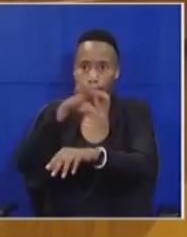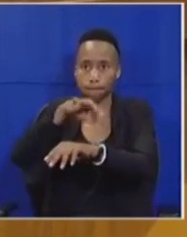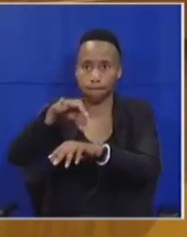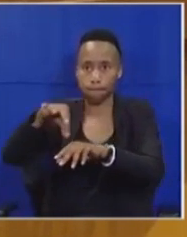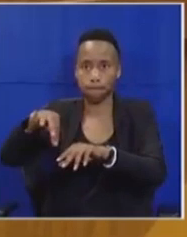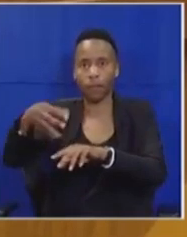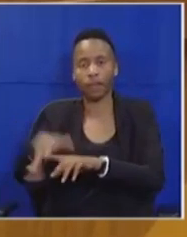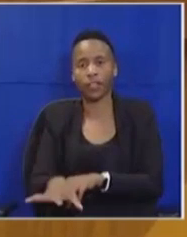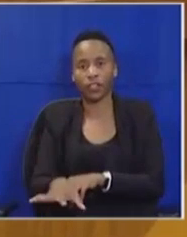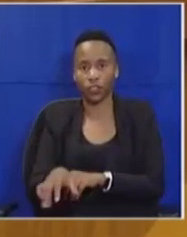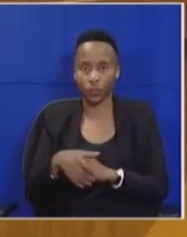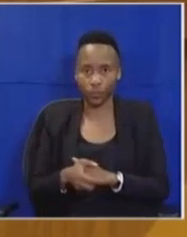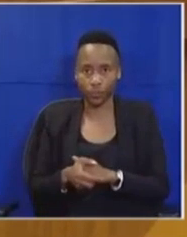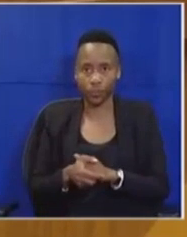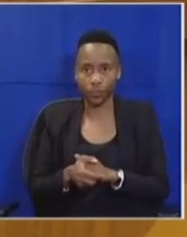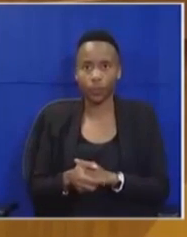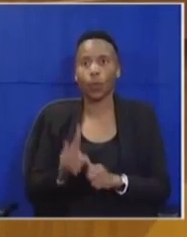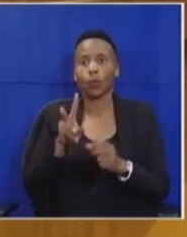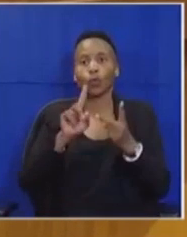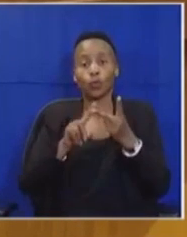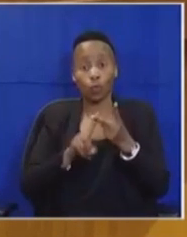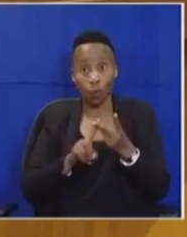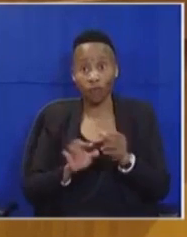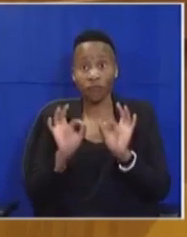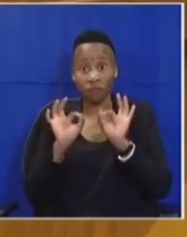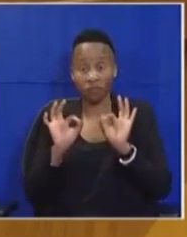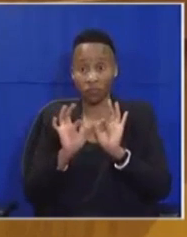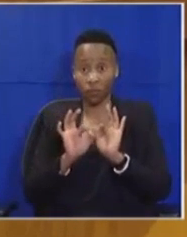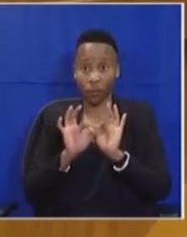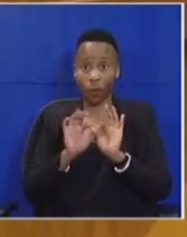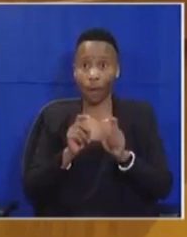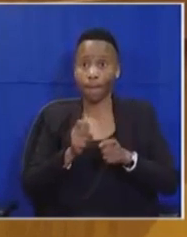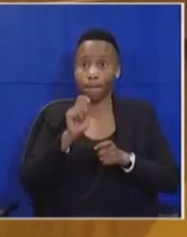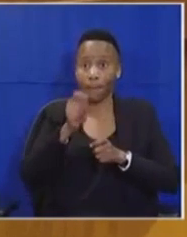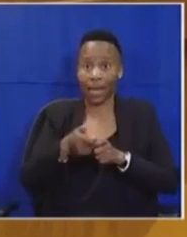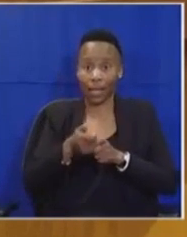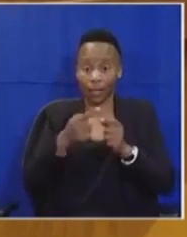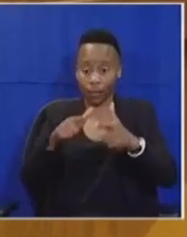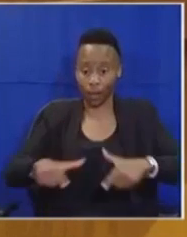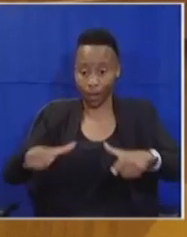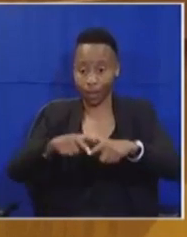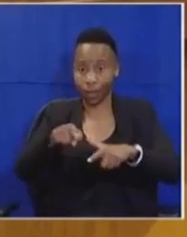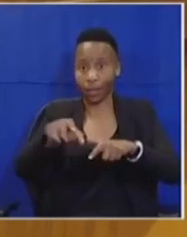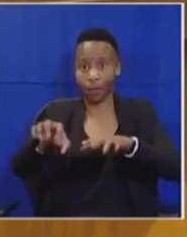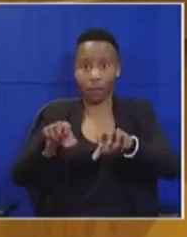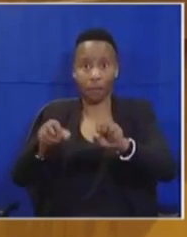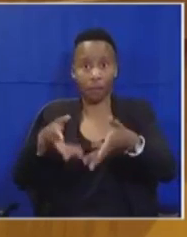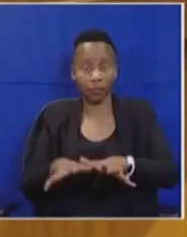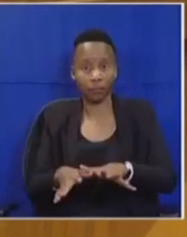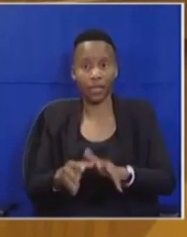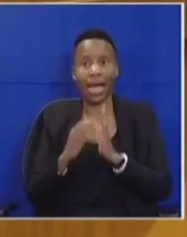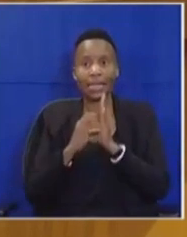just and equitable compensation in the case of expropriation, for example,